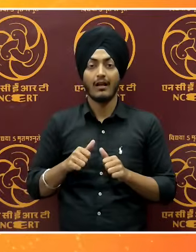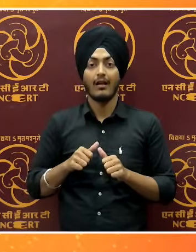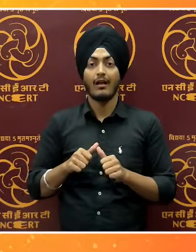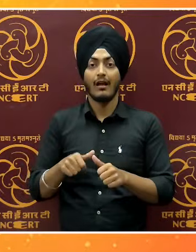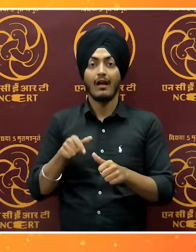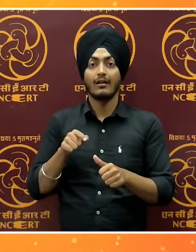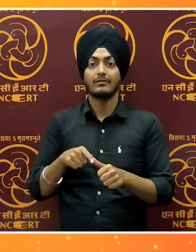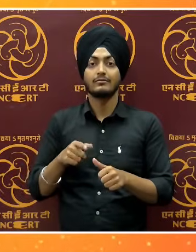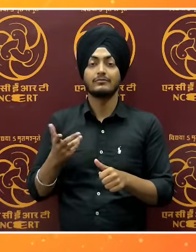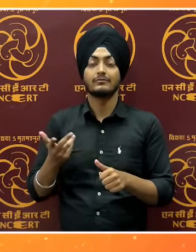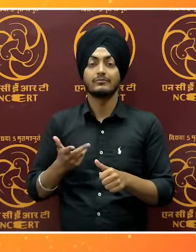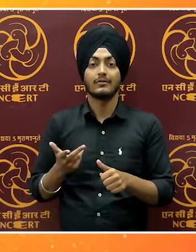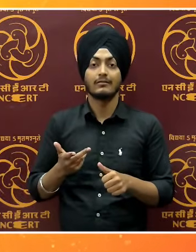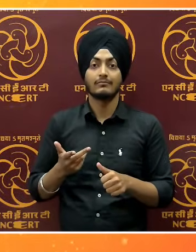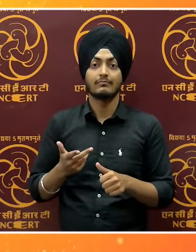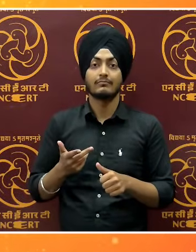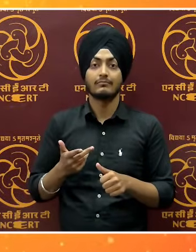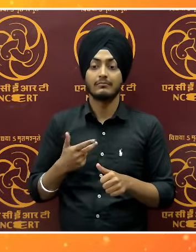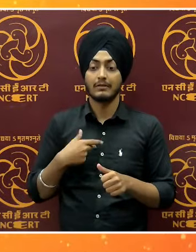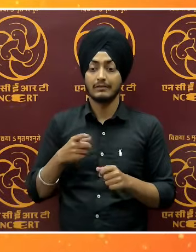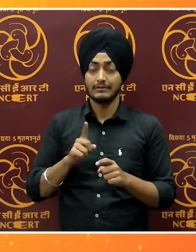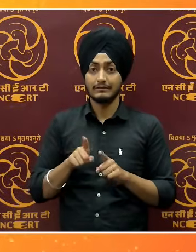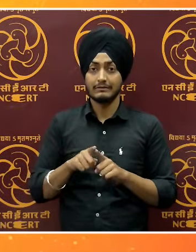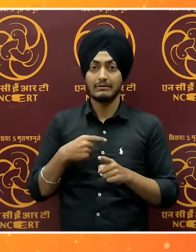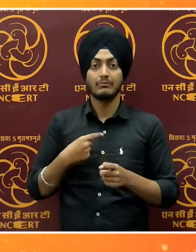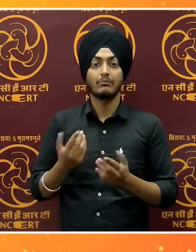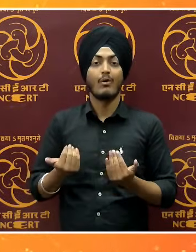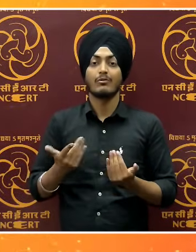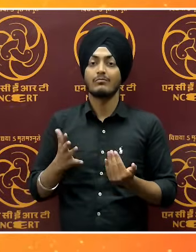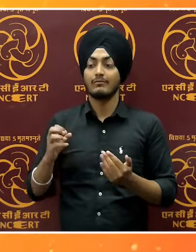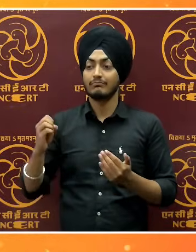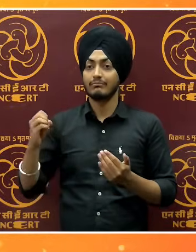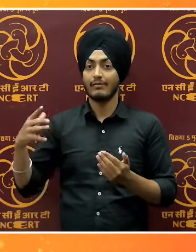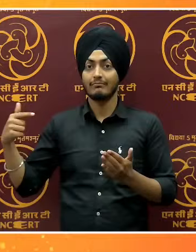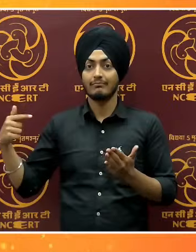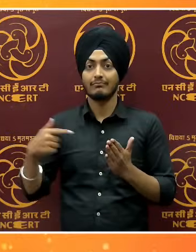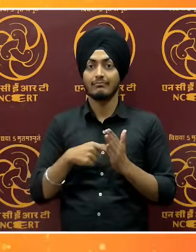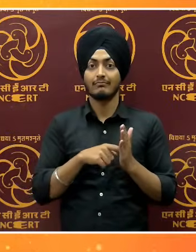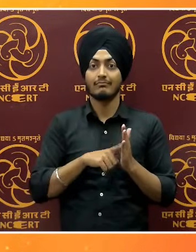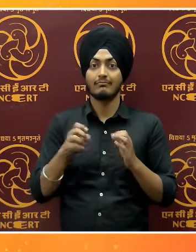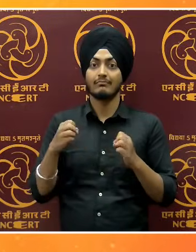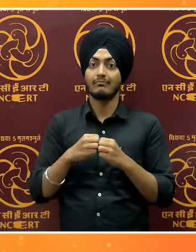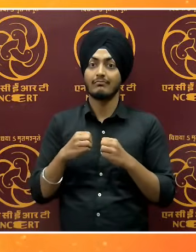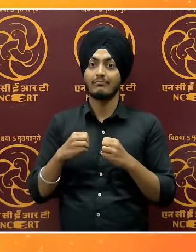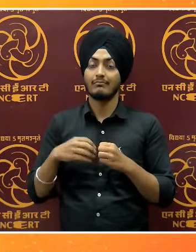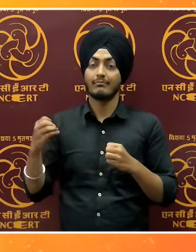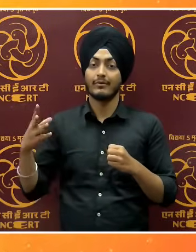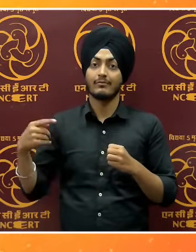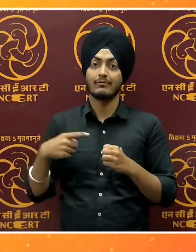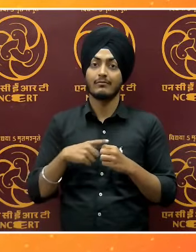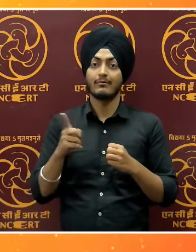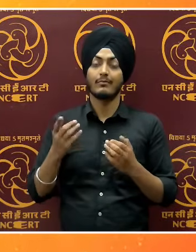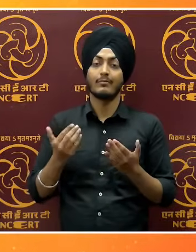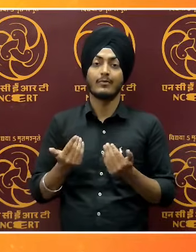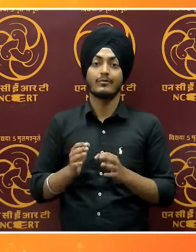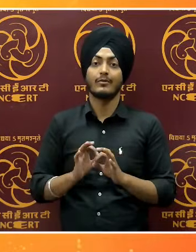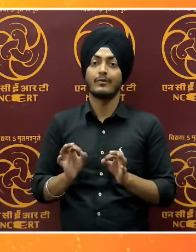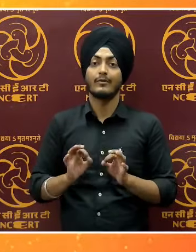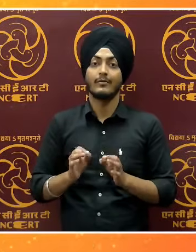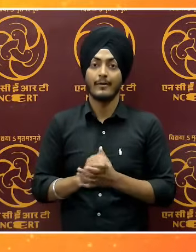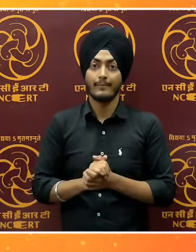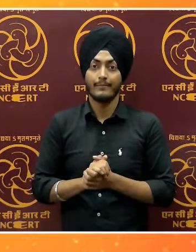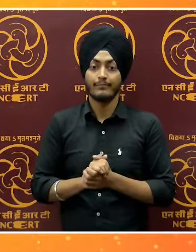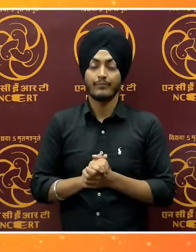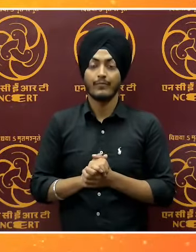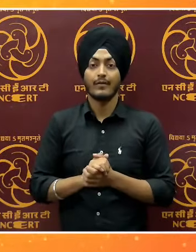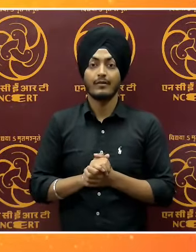question is we can't able to deflect the light with the help of magnet. Okay, sir. Thank you for the answer. And